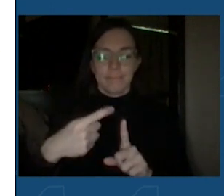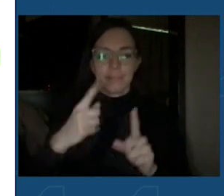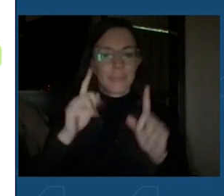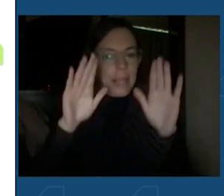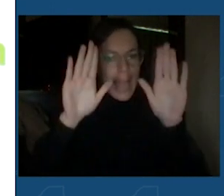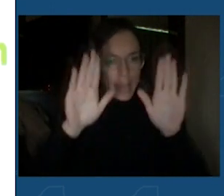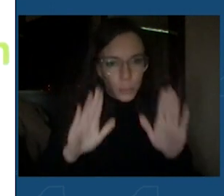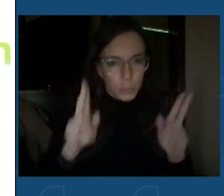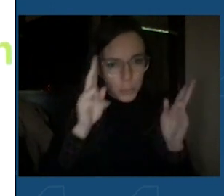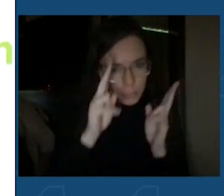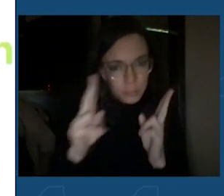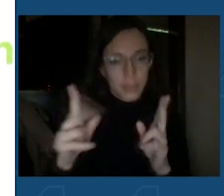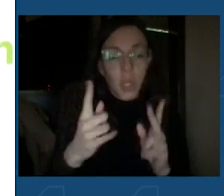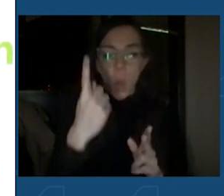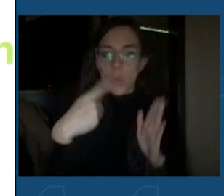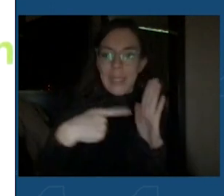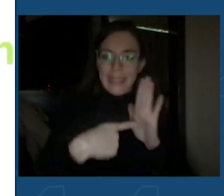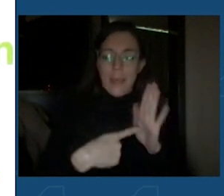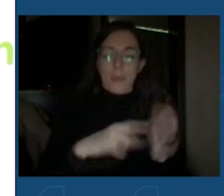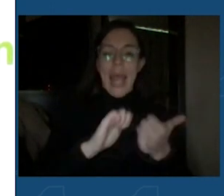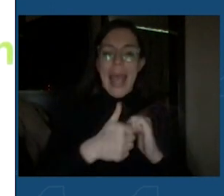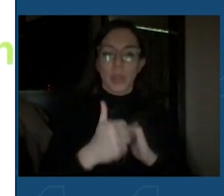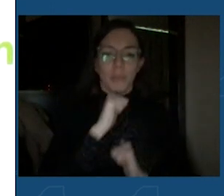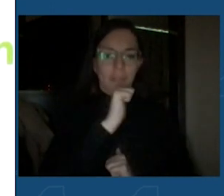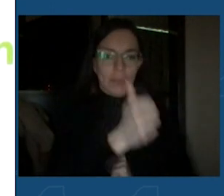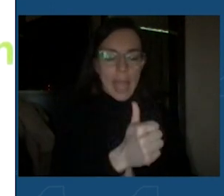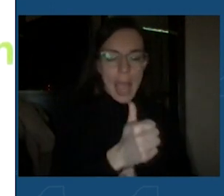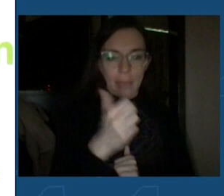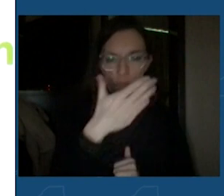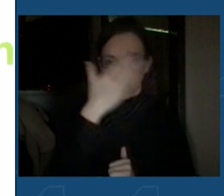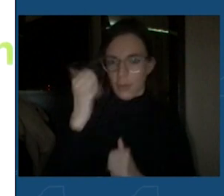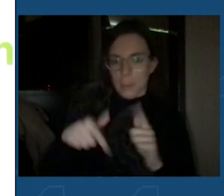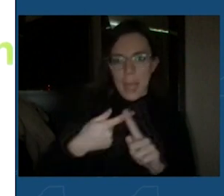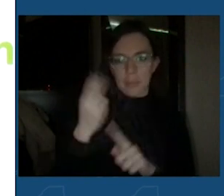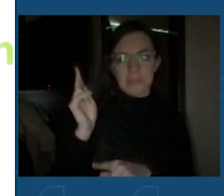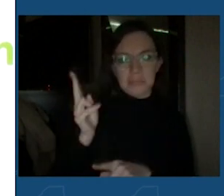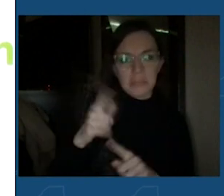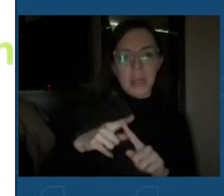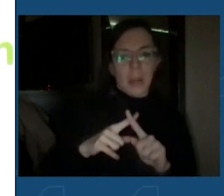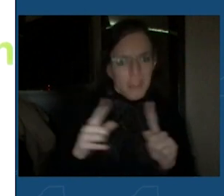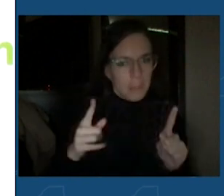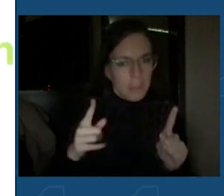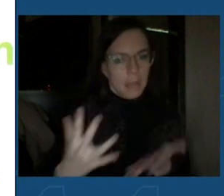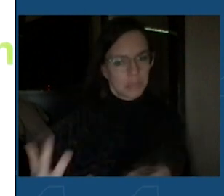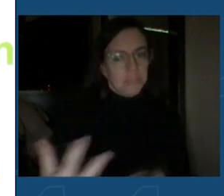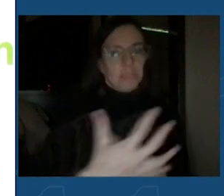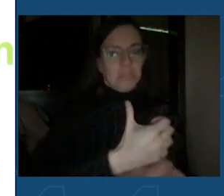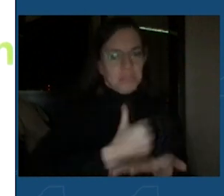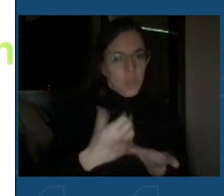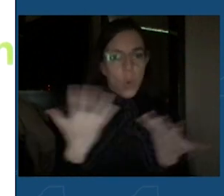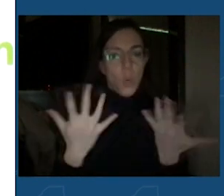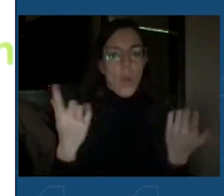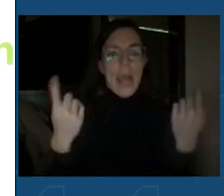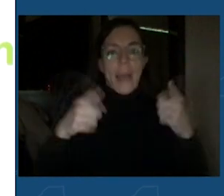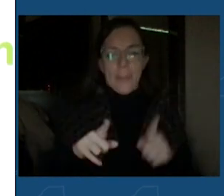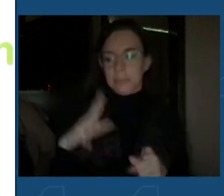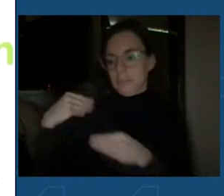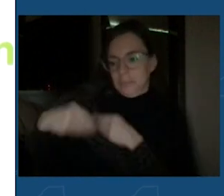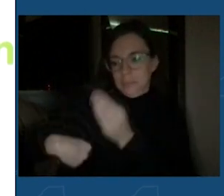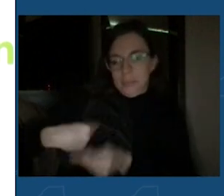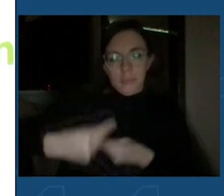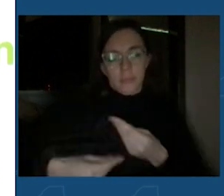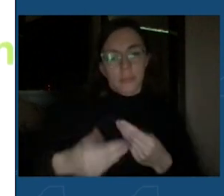you have not turned your back on the past. Rather, you have made steps to gather the best of what has gone before and bring us forward to a better